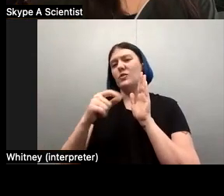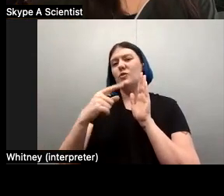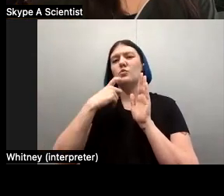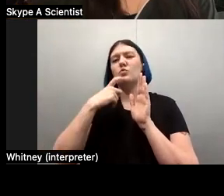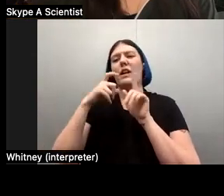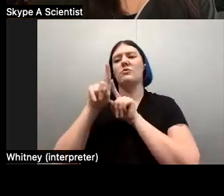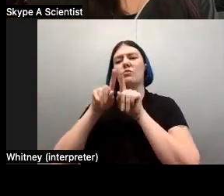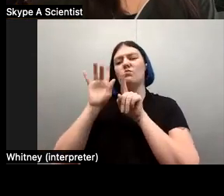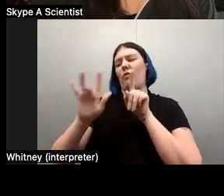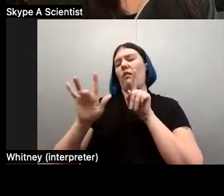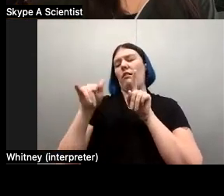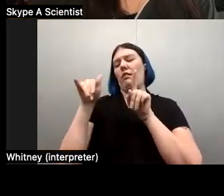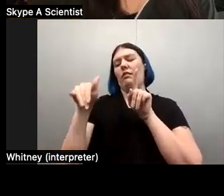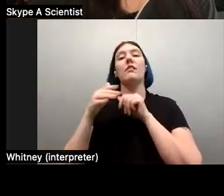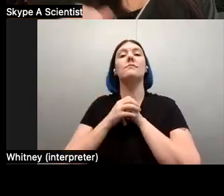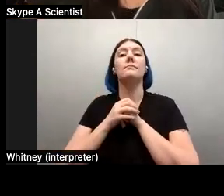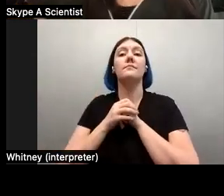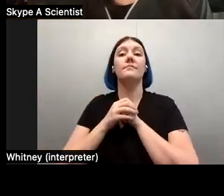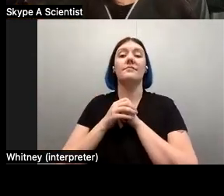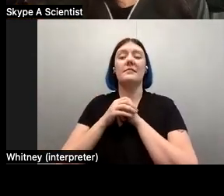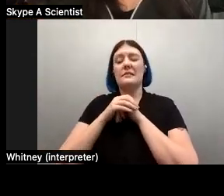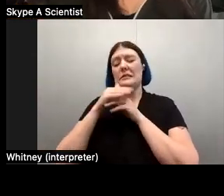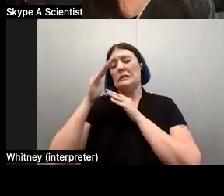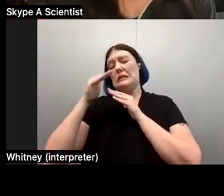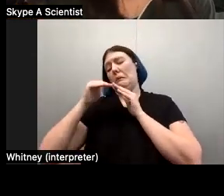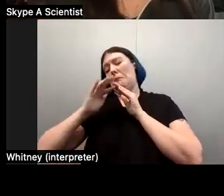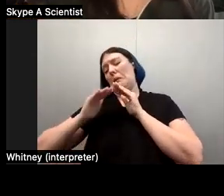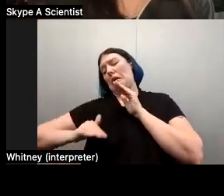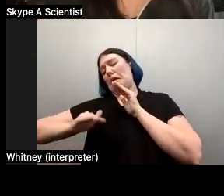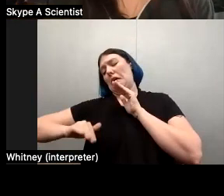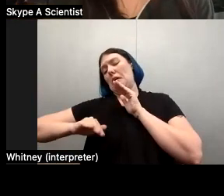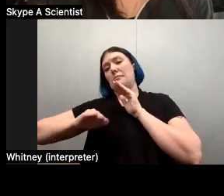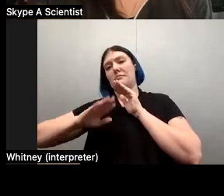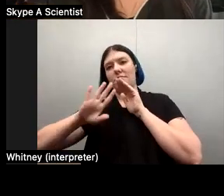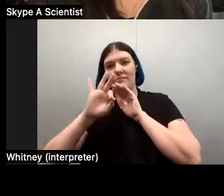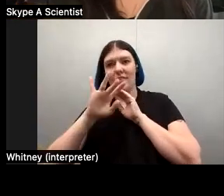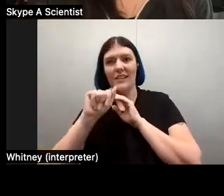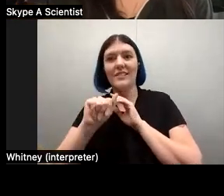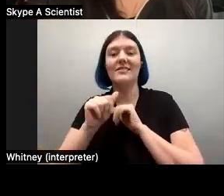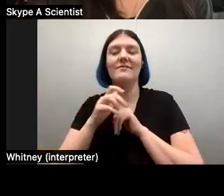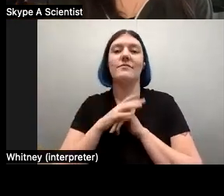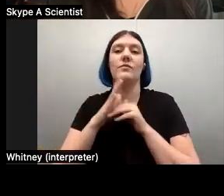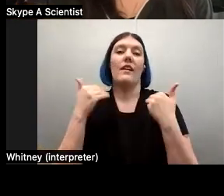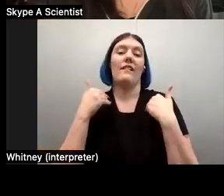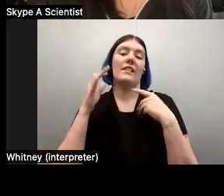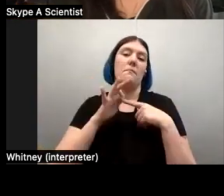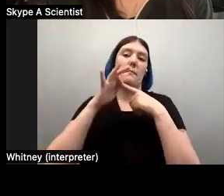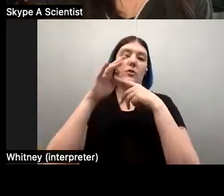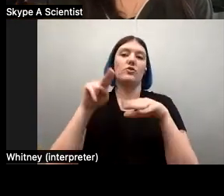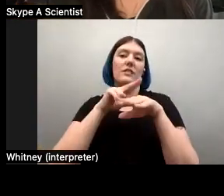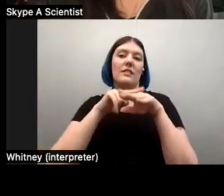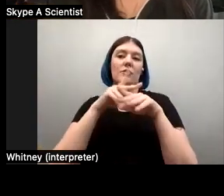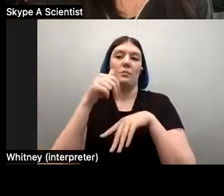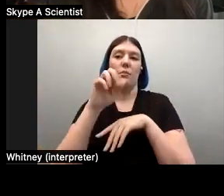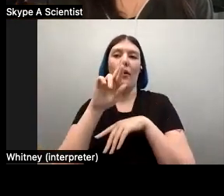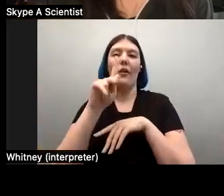star. All the way at the very southern end, we have a very special national park, and it's called the